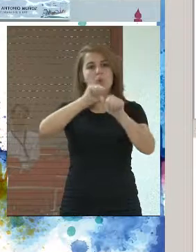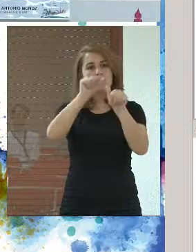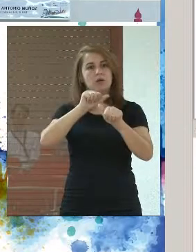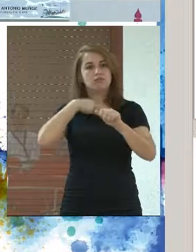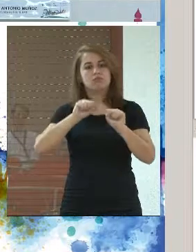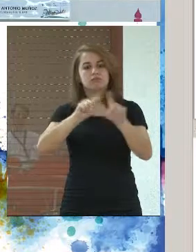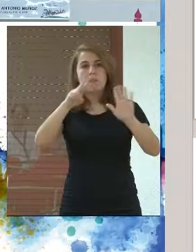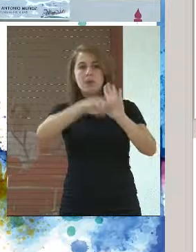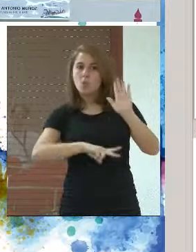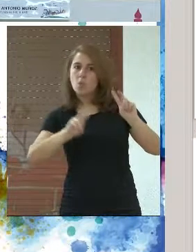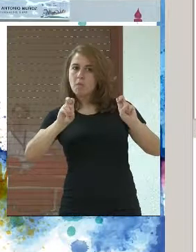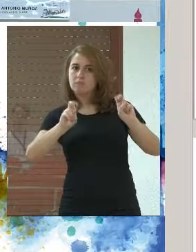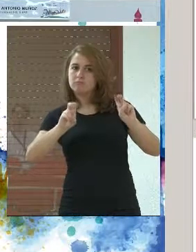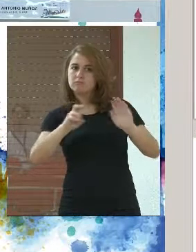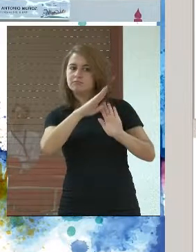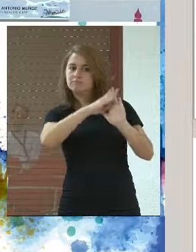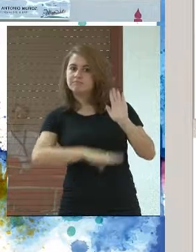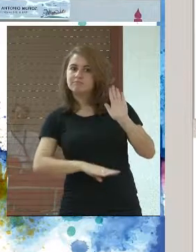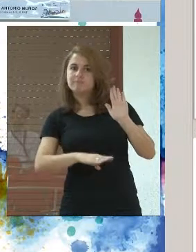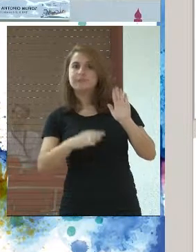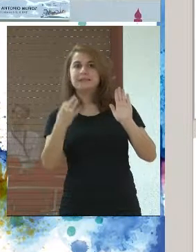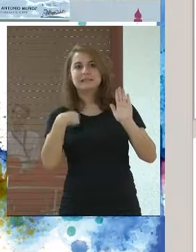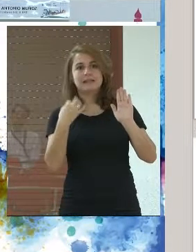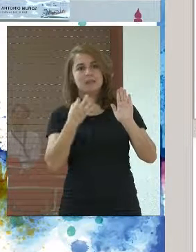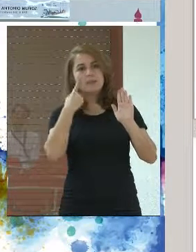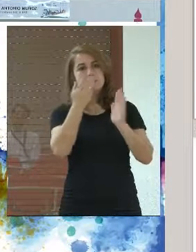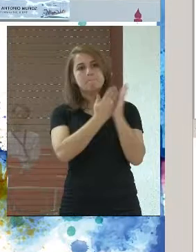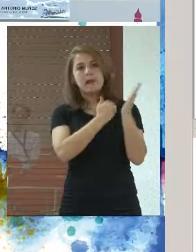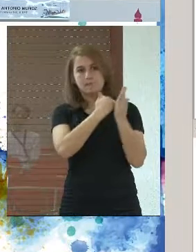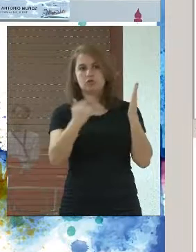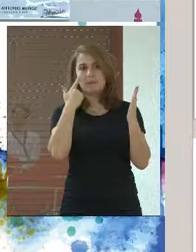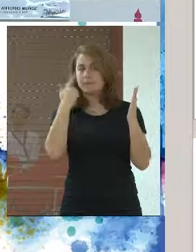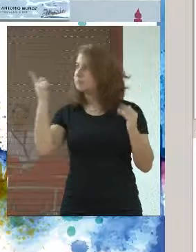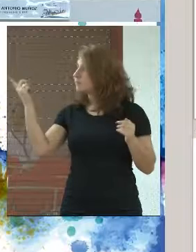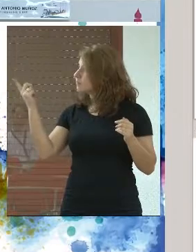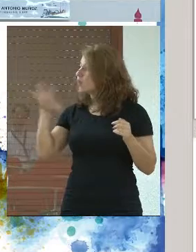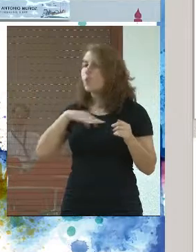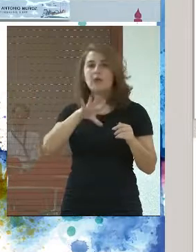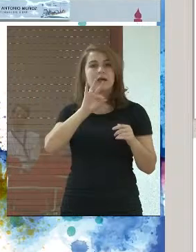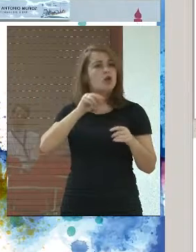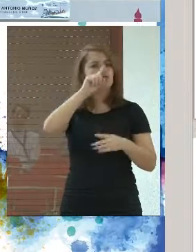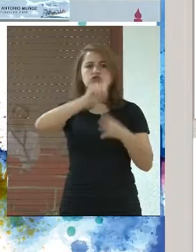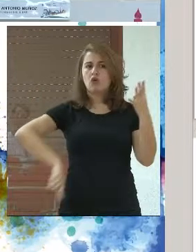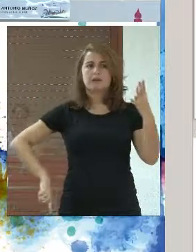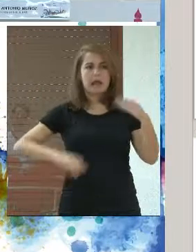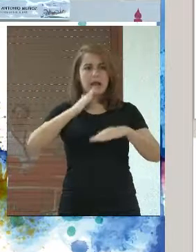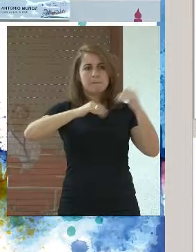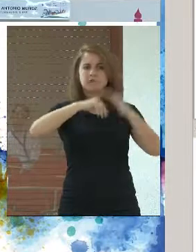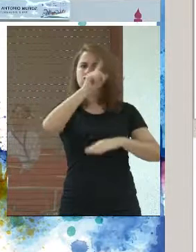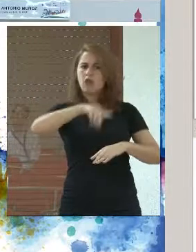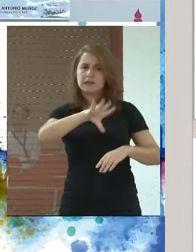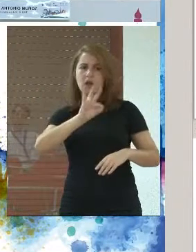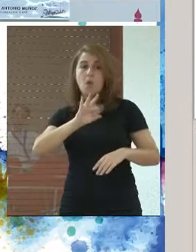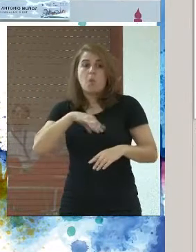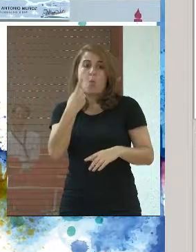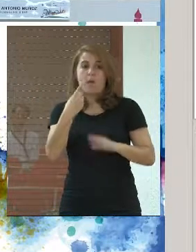I click on building the model. I go into a new menu in which I enter all of the parameters. I can choose all of